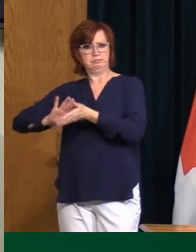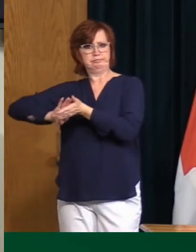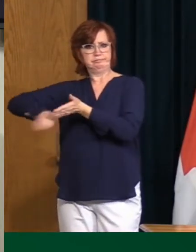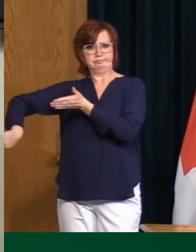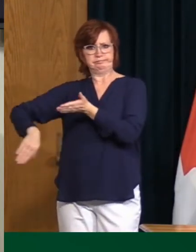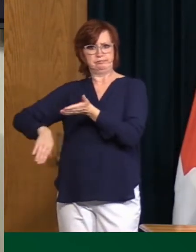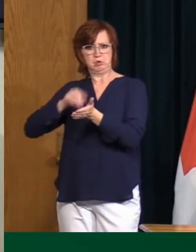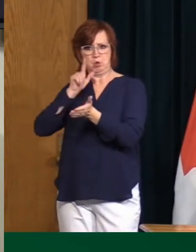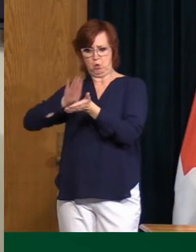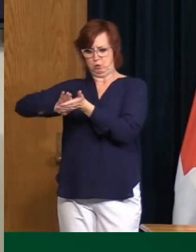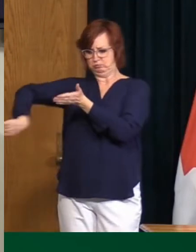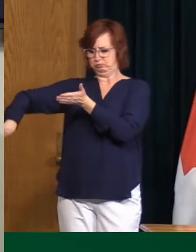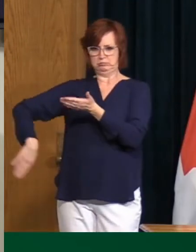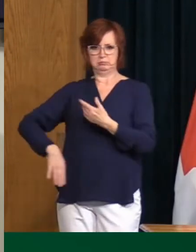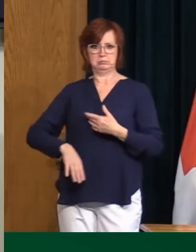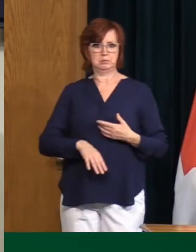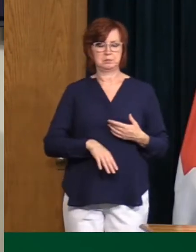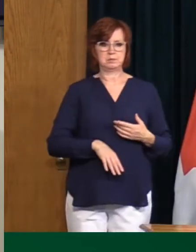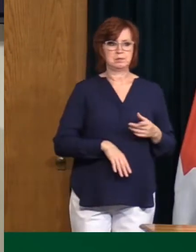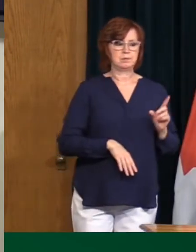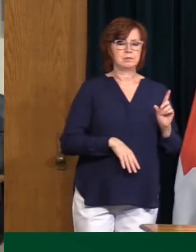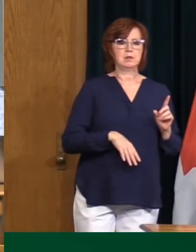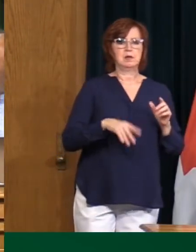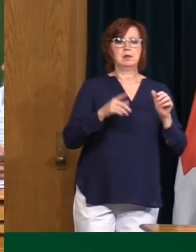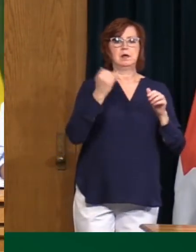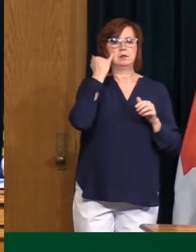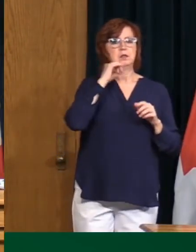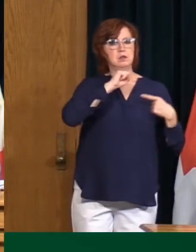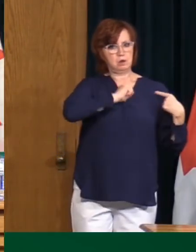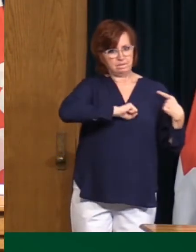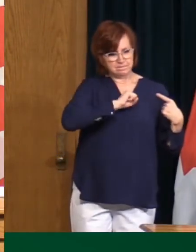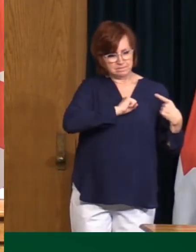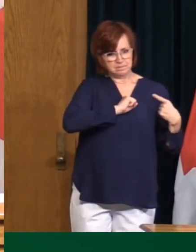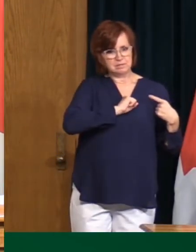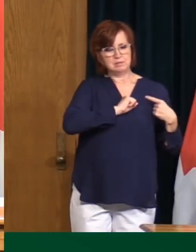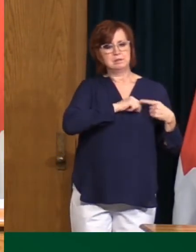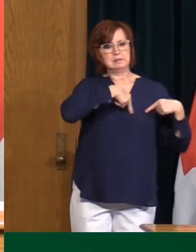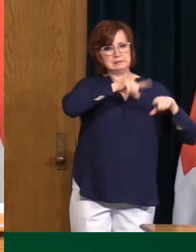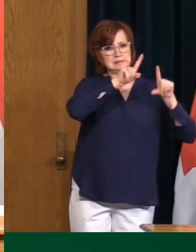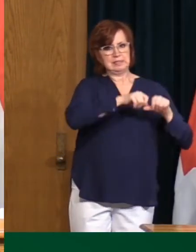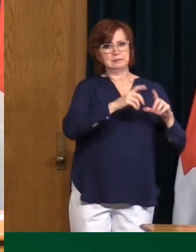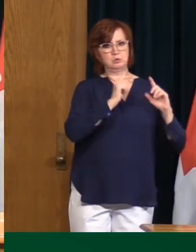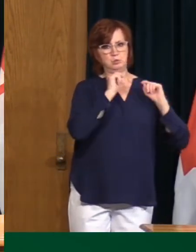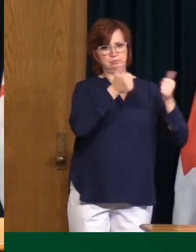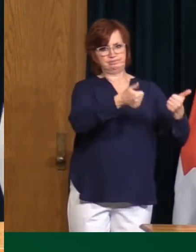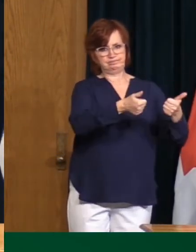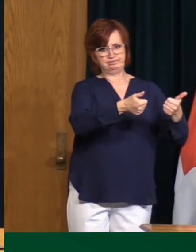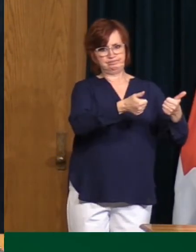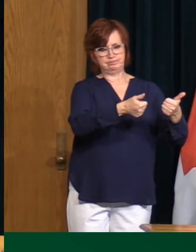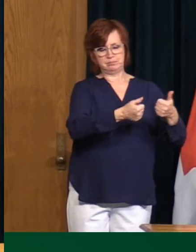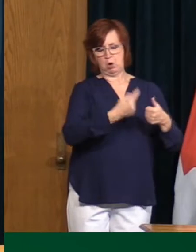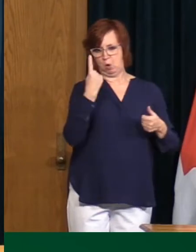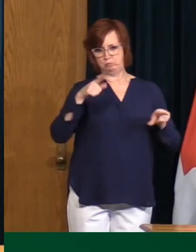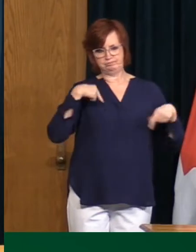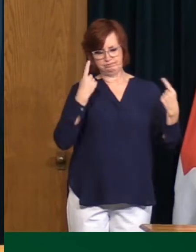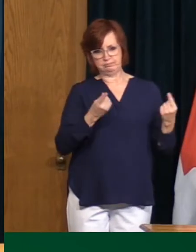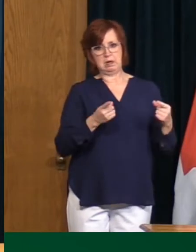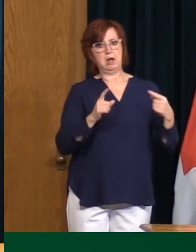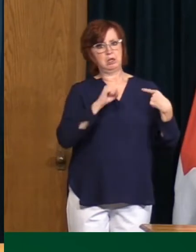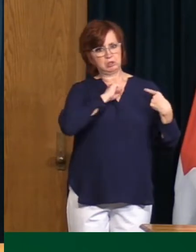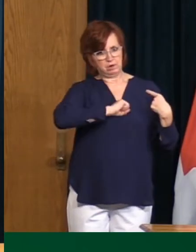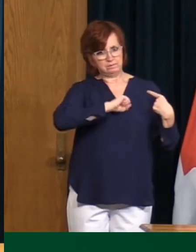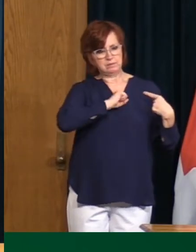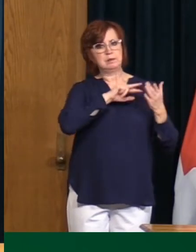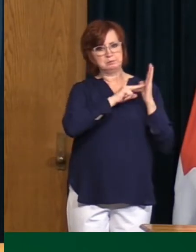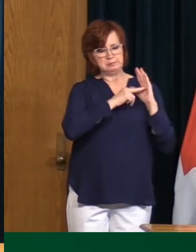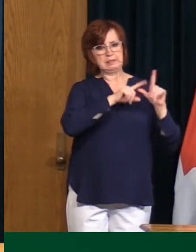that if you have a cough, you should get tested right away. And that's always been the case. It's one of the criteria. So